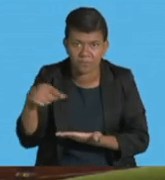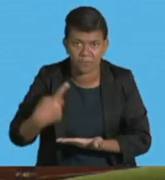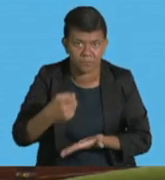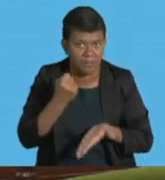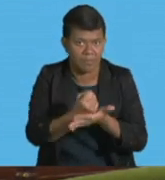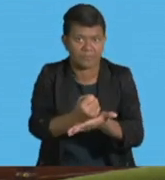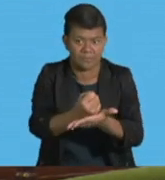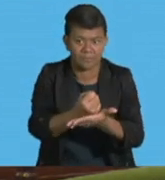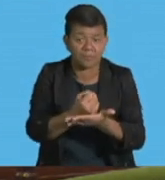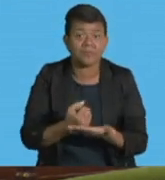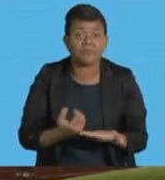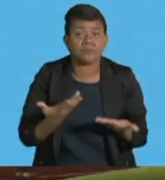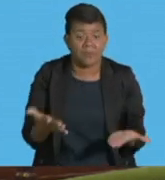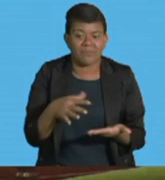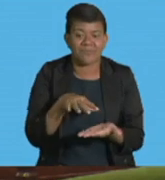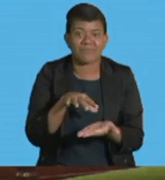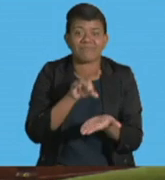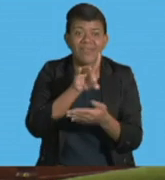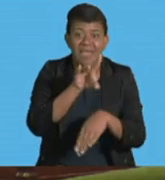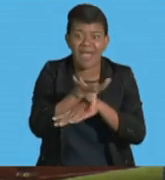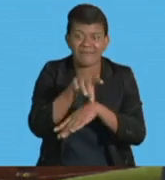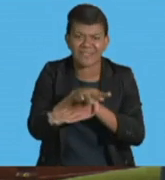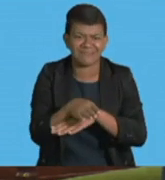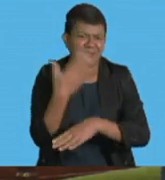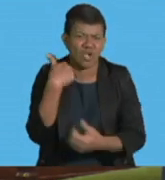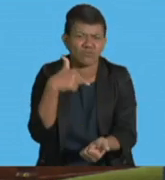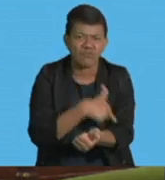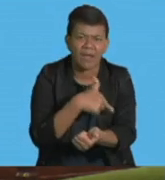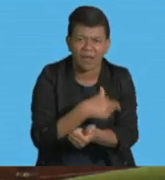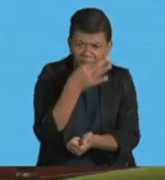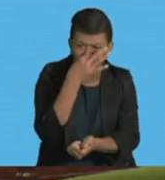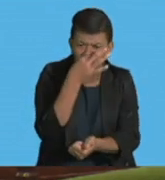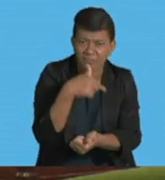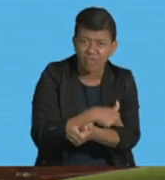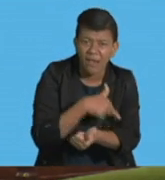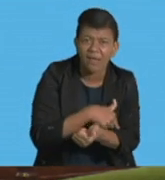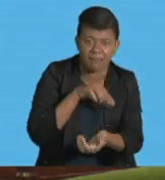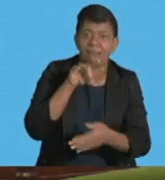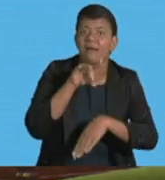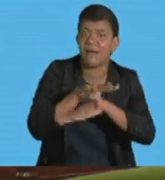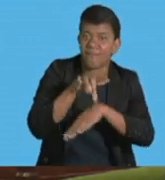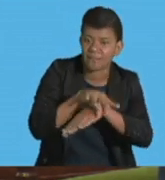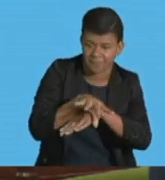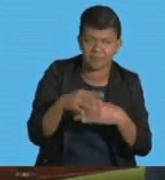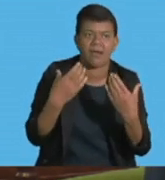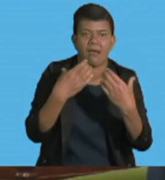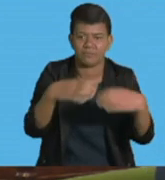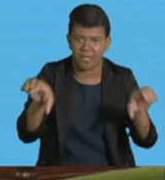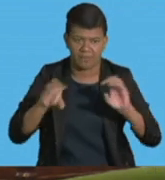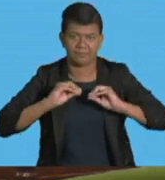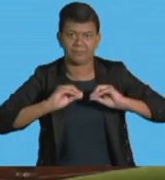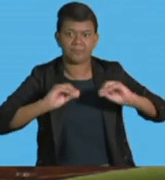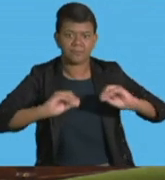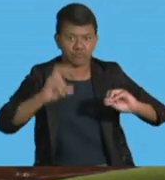Advisory Council, Abuse Advisory Council had 3 counsellors in 2018. They trained 137 teachers